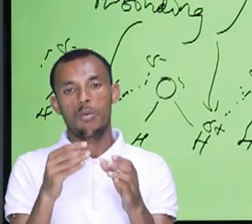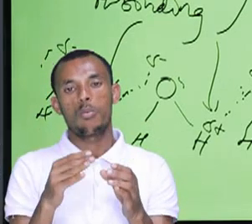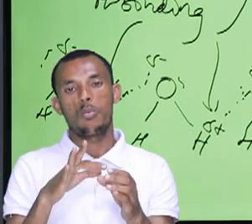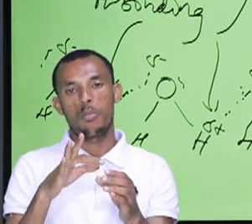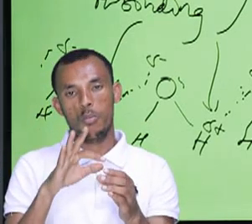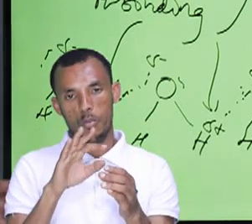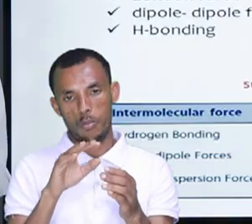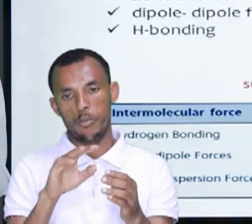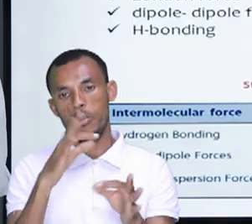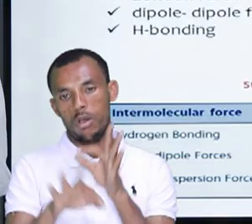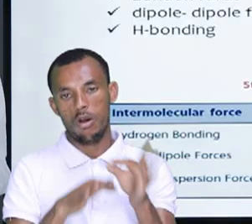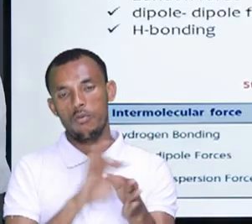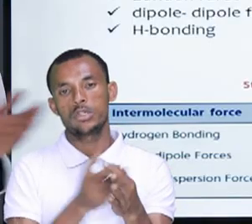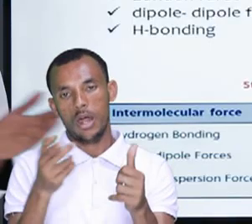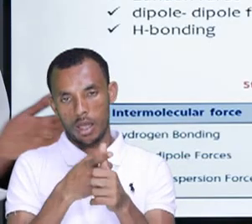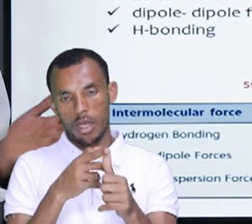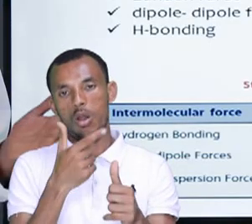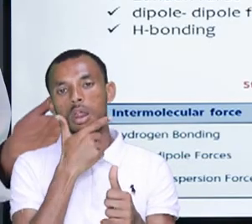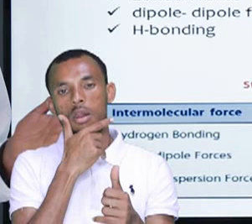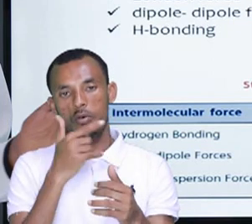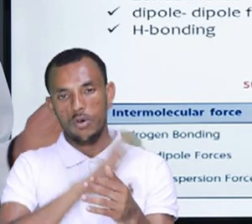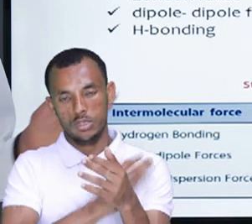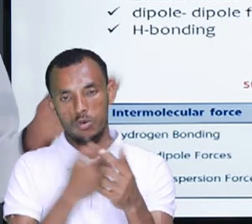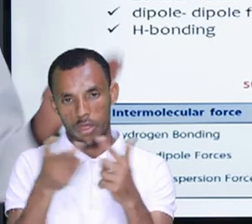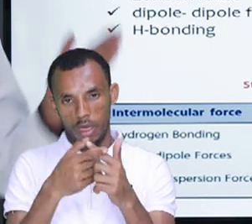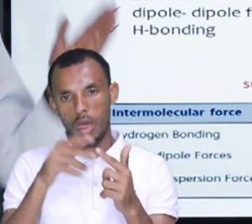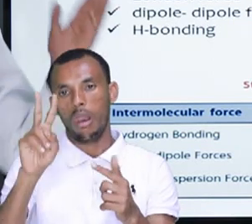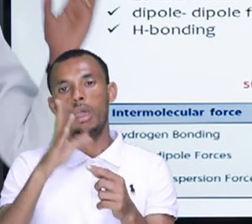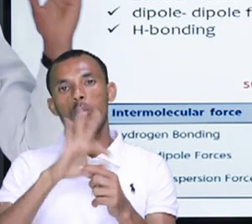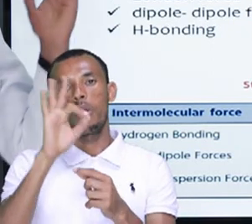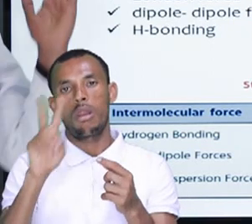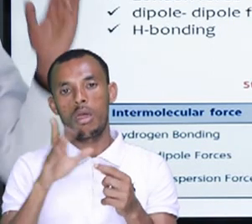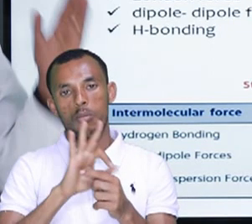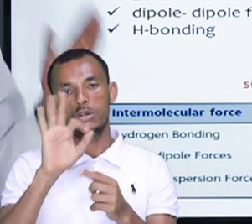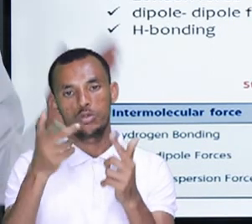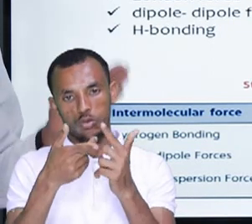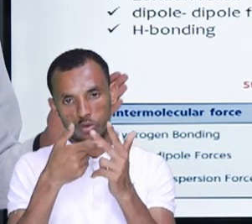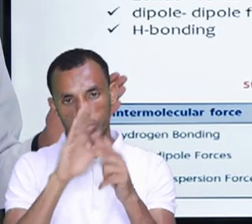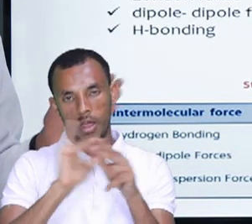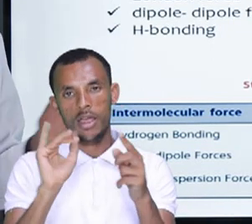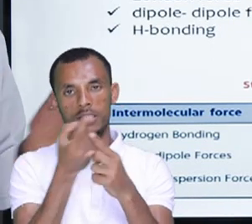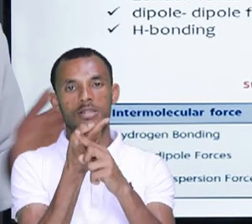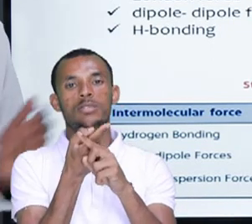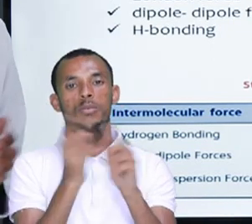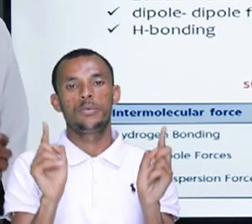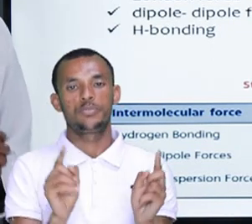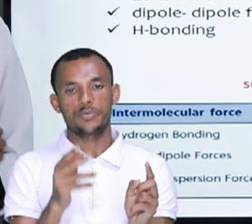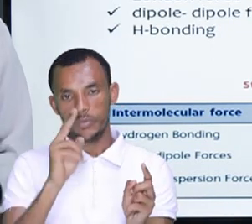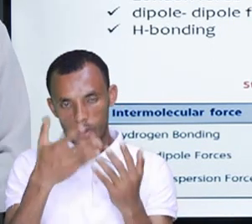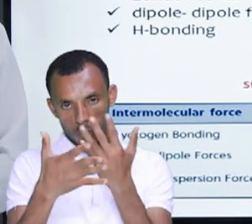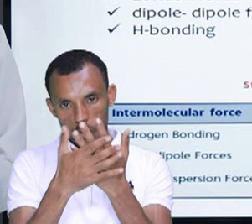1, London force. 2, dipole-dipole. 3 is what? 3 is hydrogen